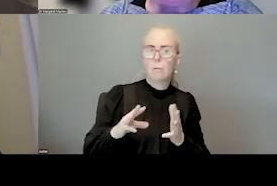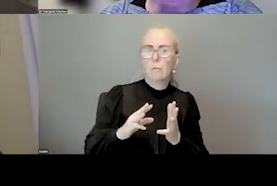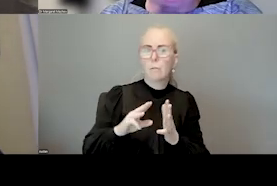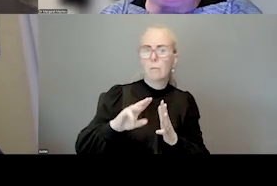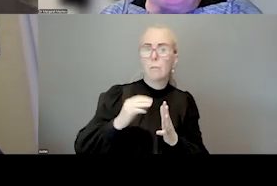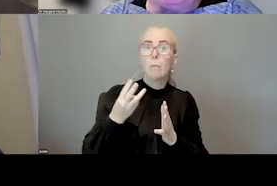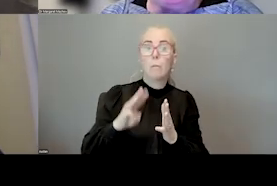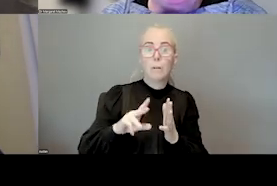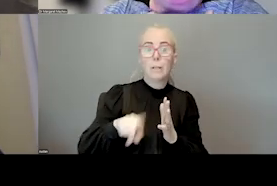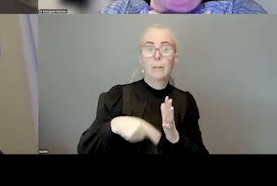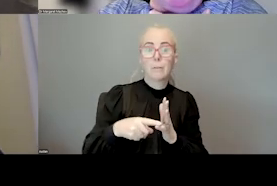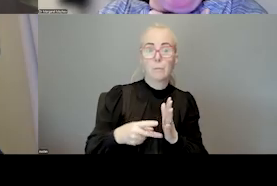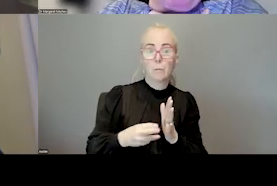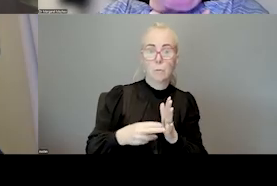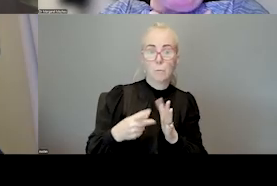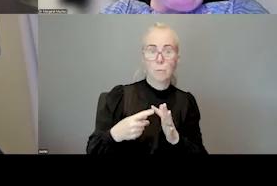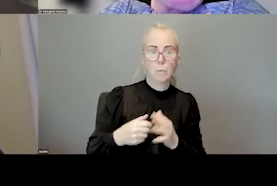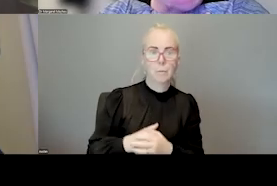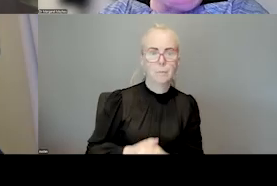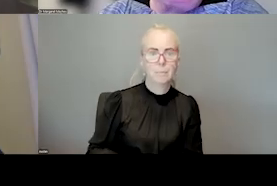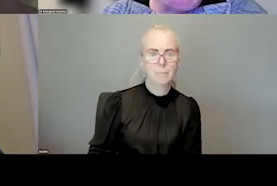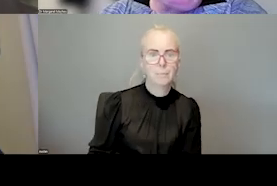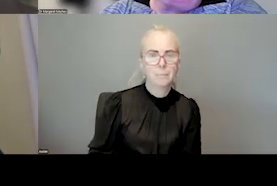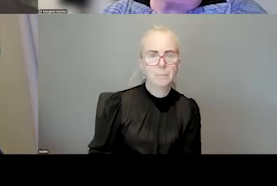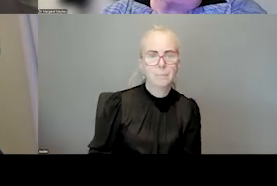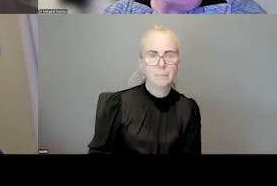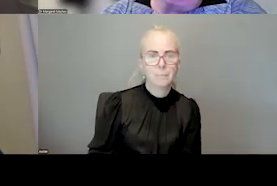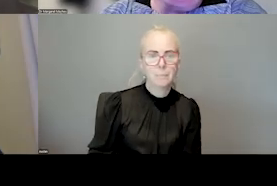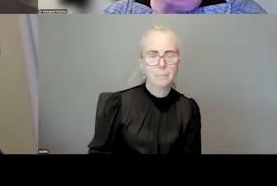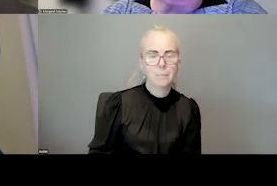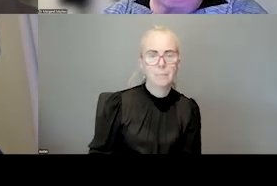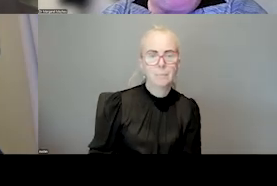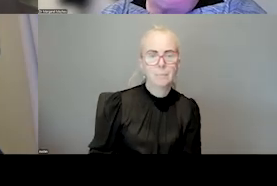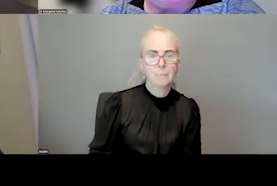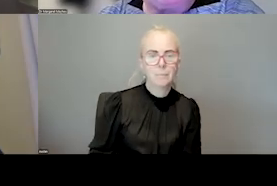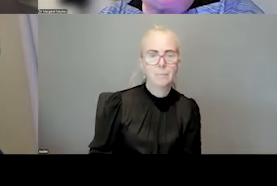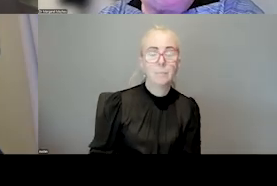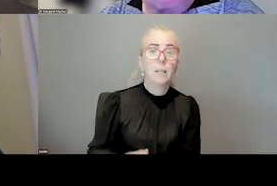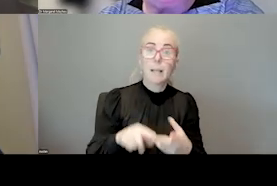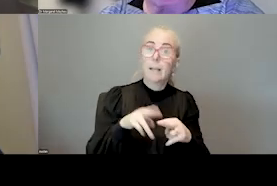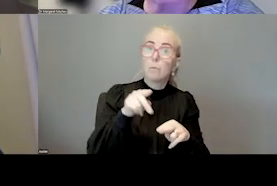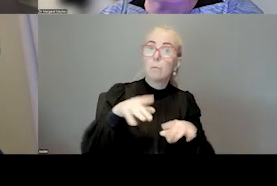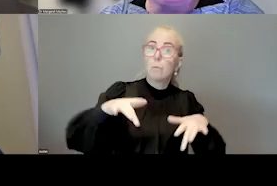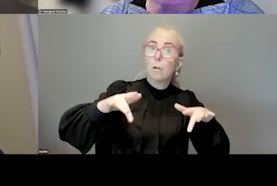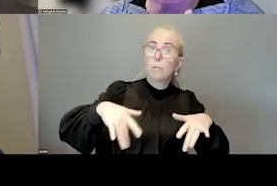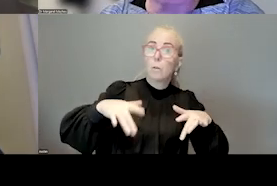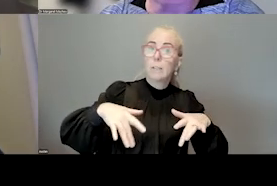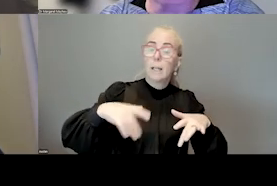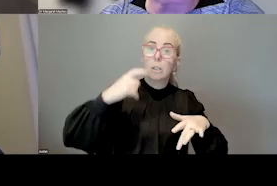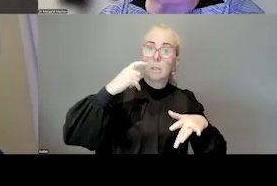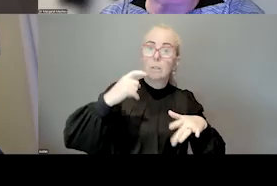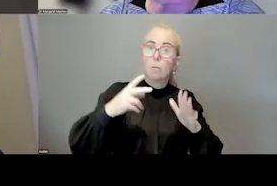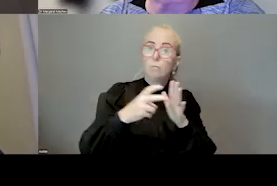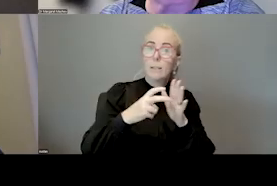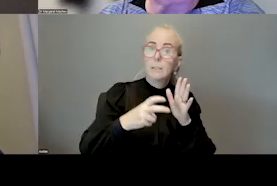because actually the weekend, we've said try, and if you haven't registered for the application management system, try and get that done